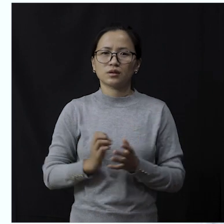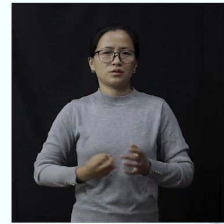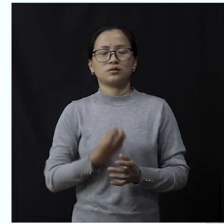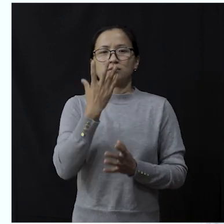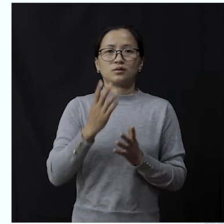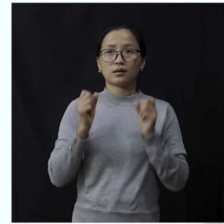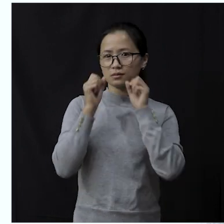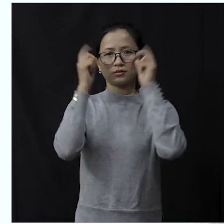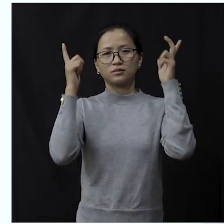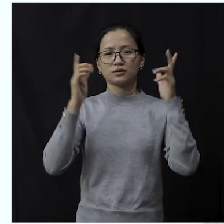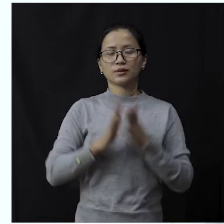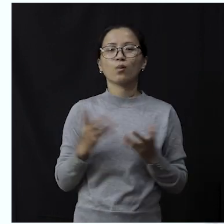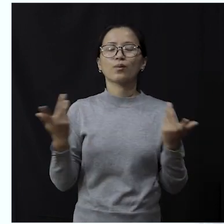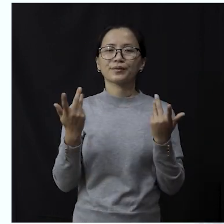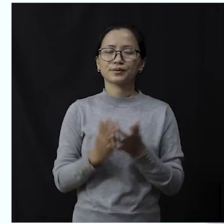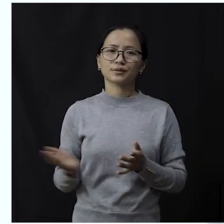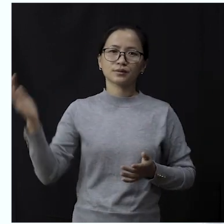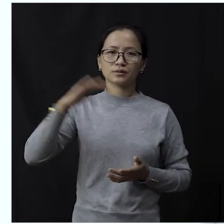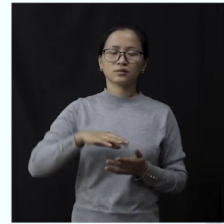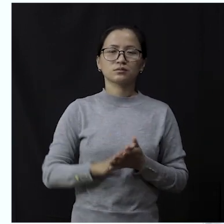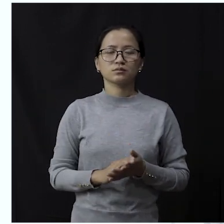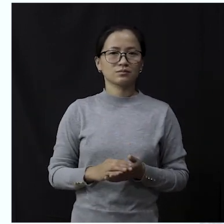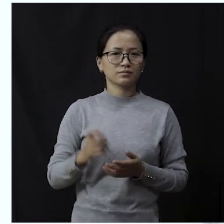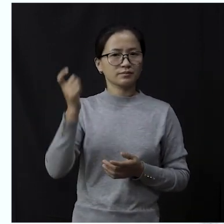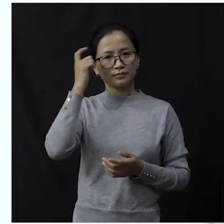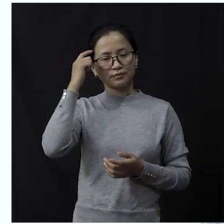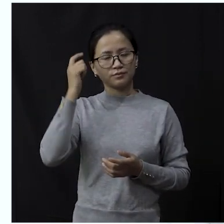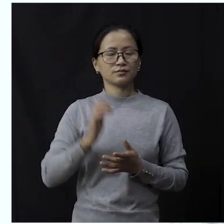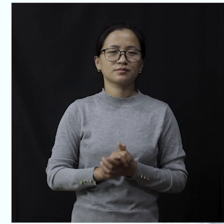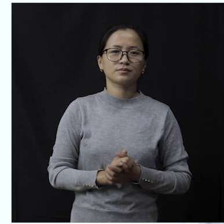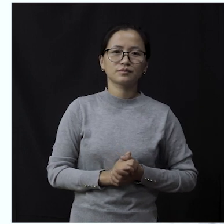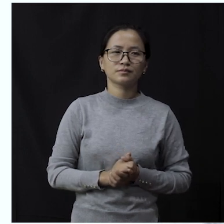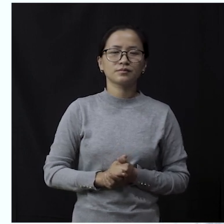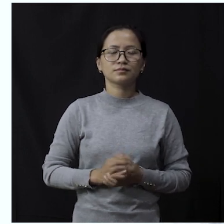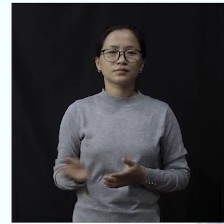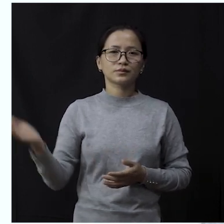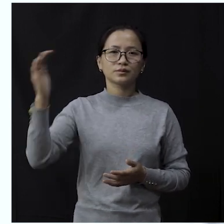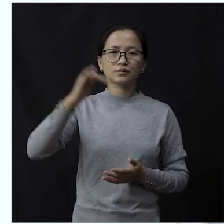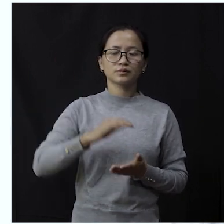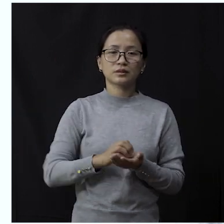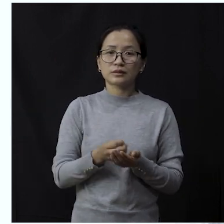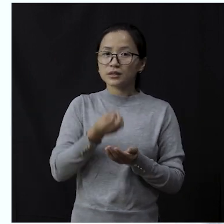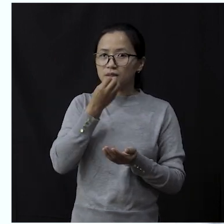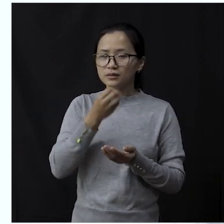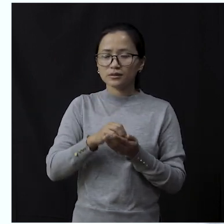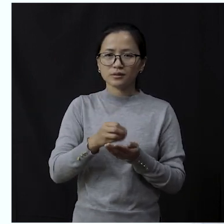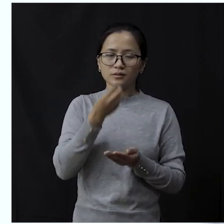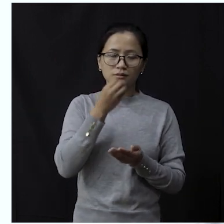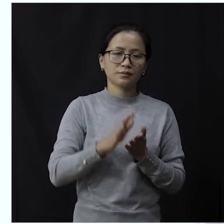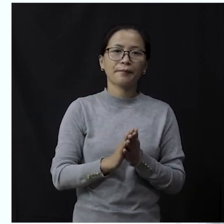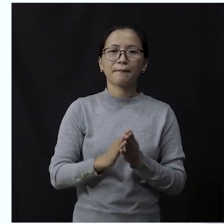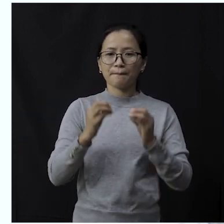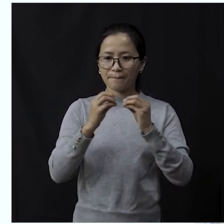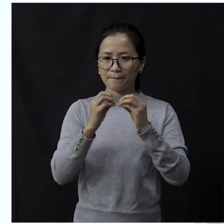happily excited. Why did they come? I want you to give a guess. Of course, they came to eat berries. Look